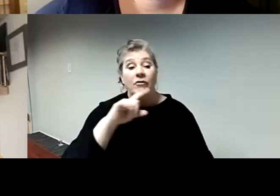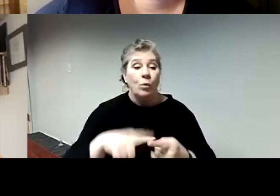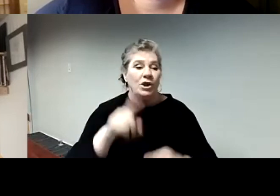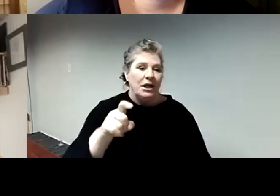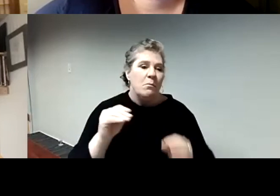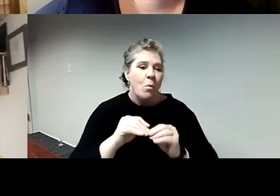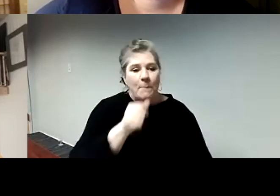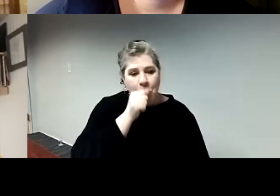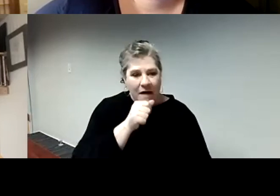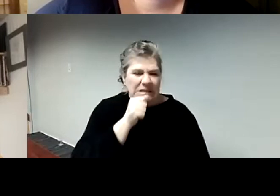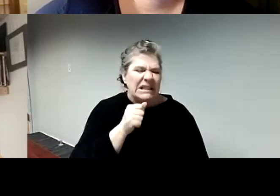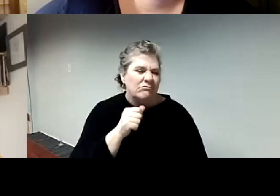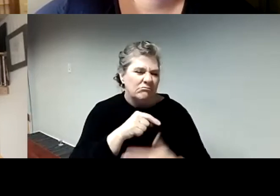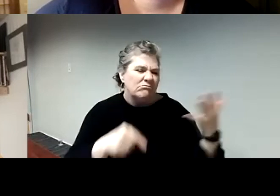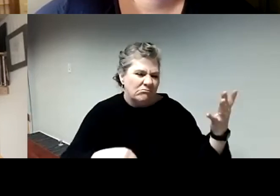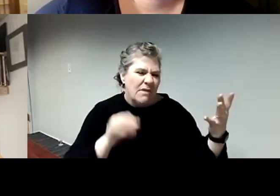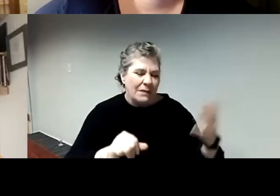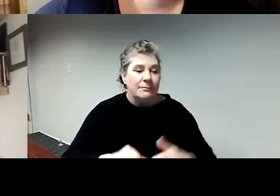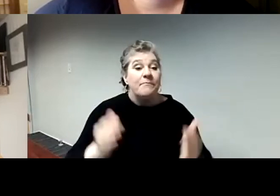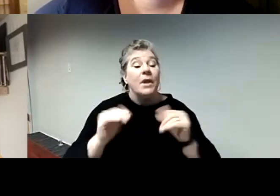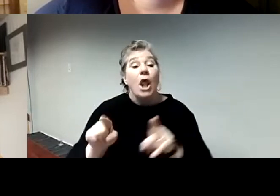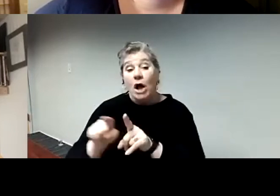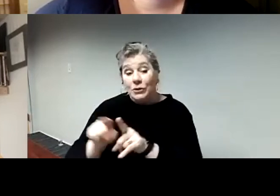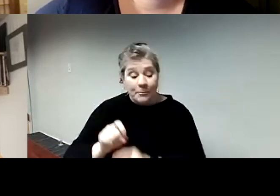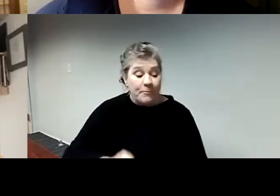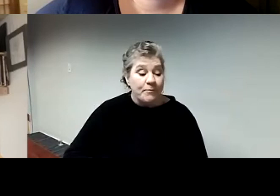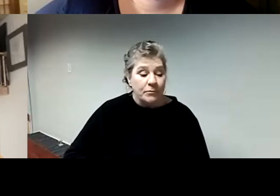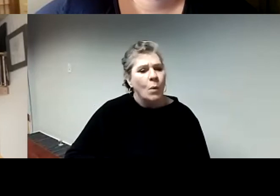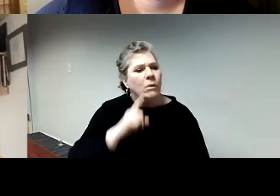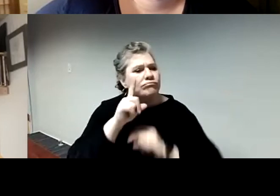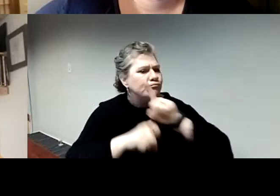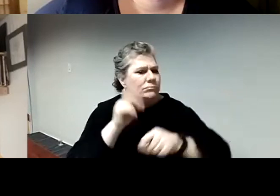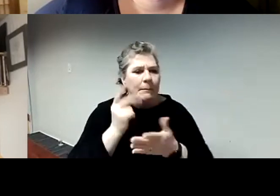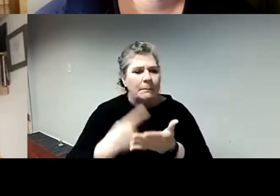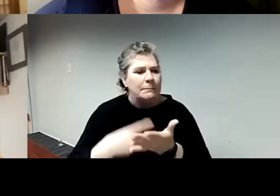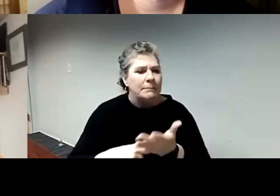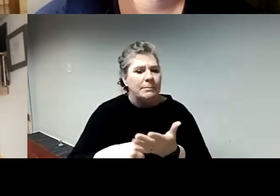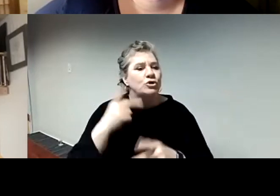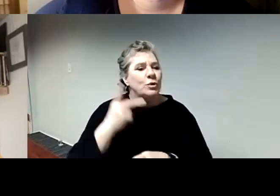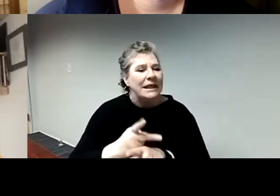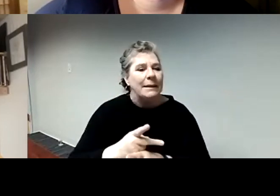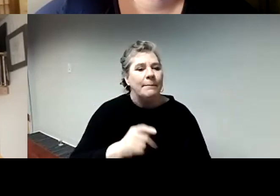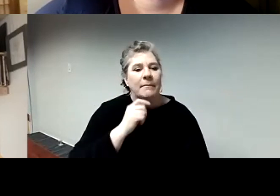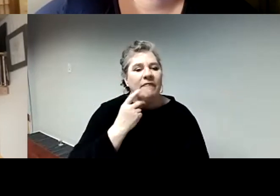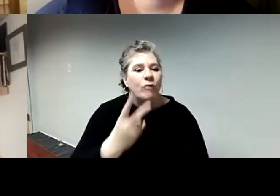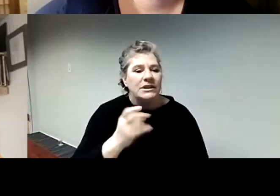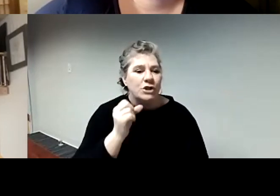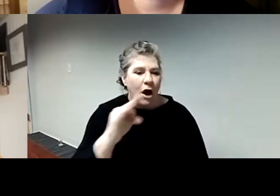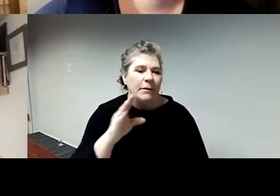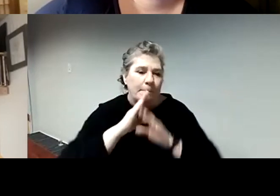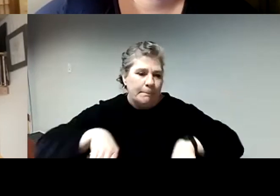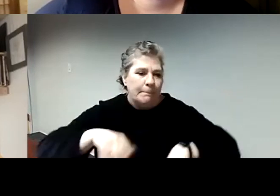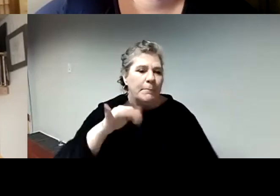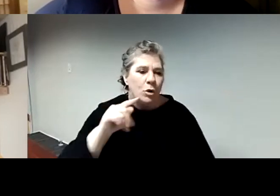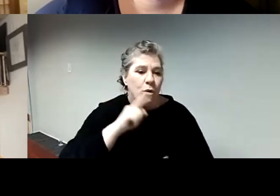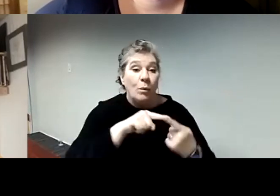more privacy as well. And we'll be asking everyone to keep their mics off in this larger group portion, so when we come